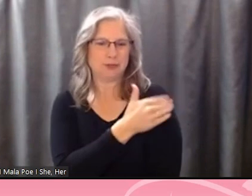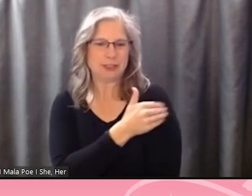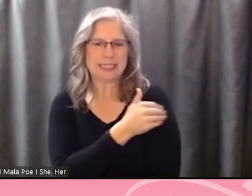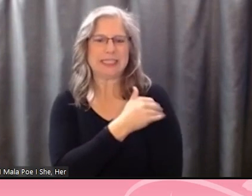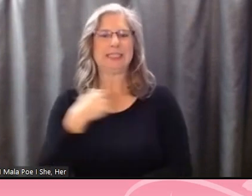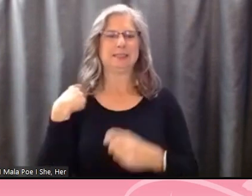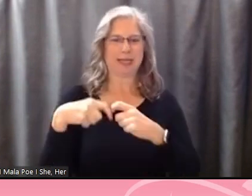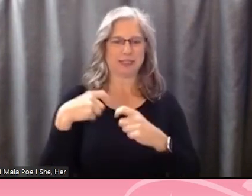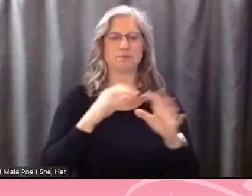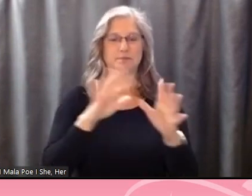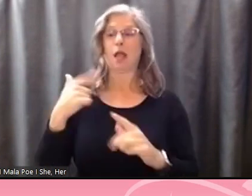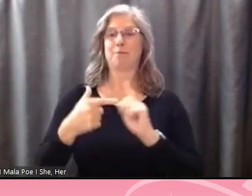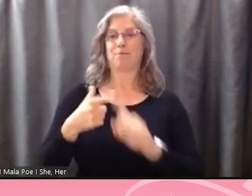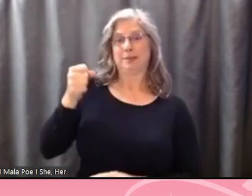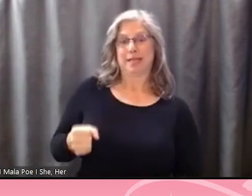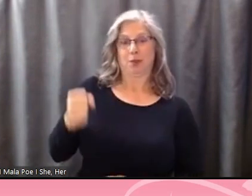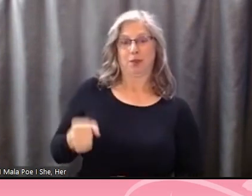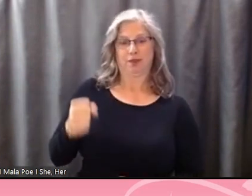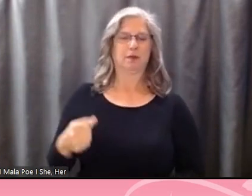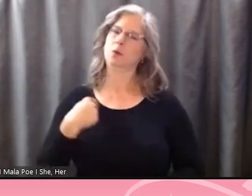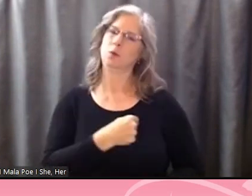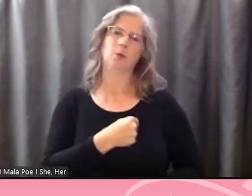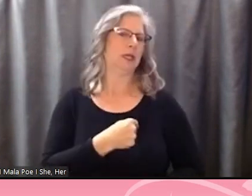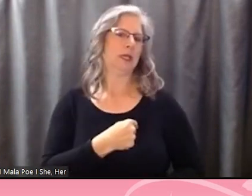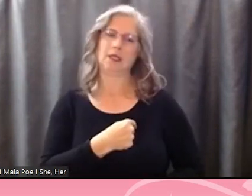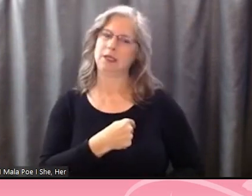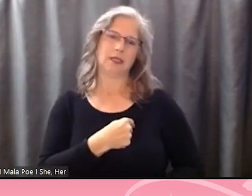South, and we don't have the